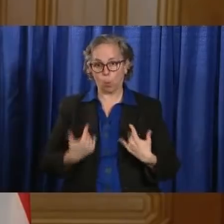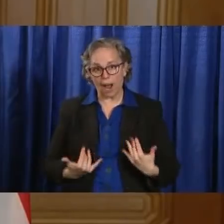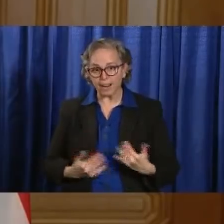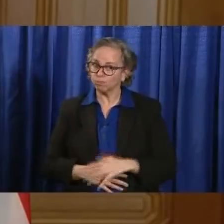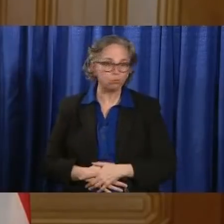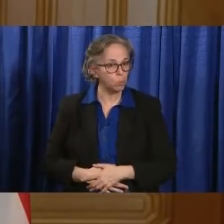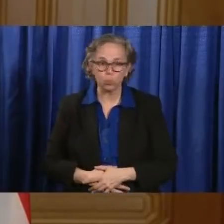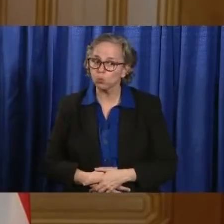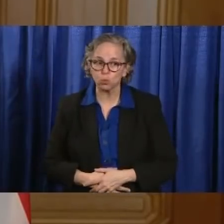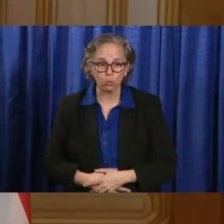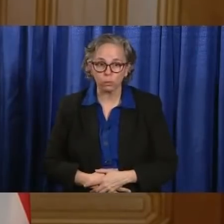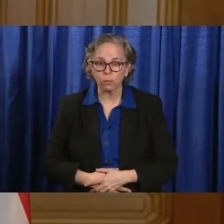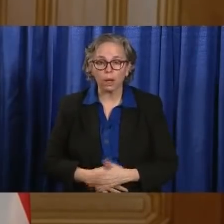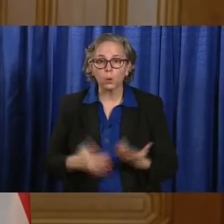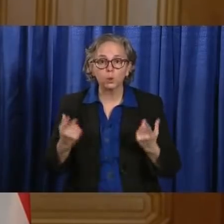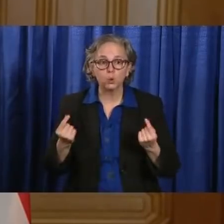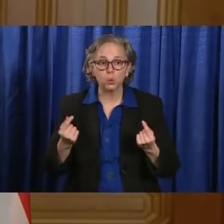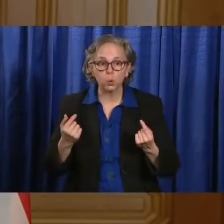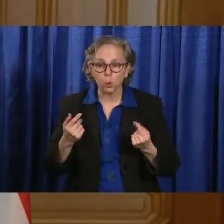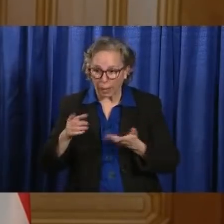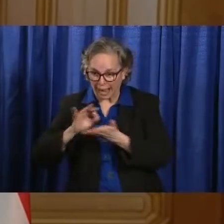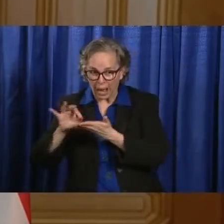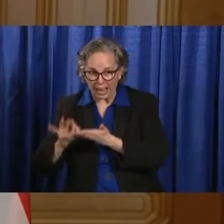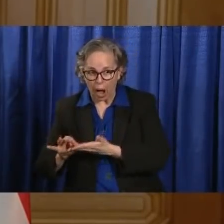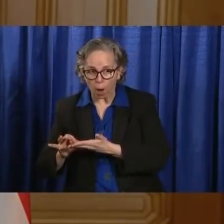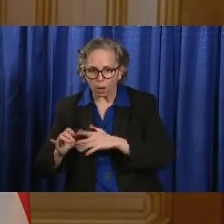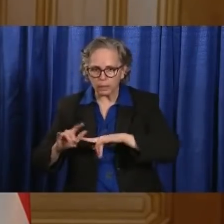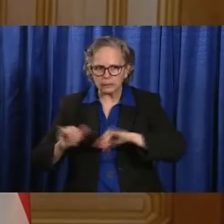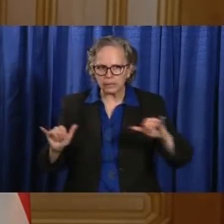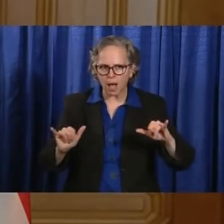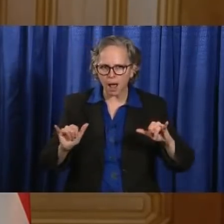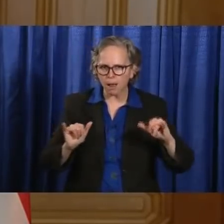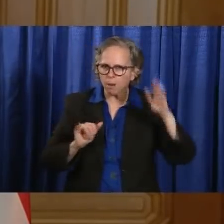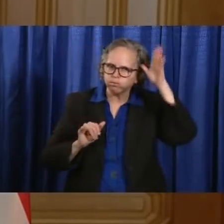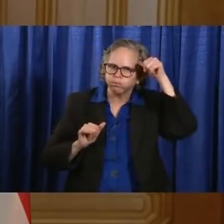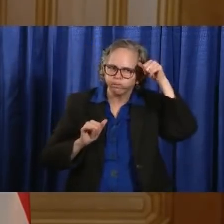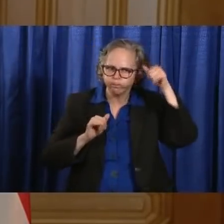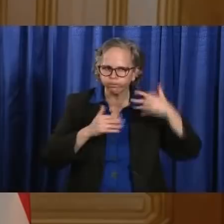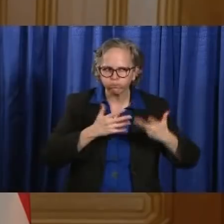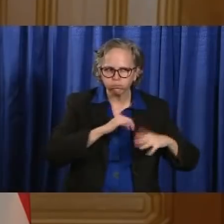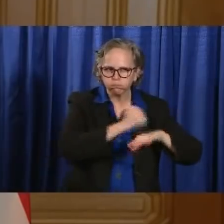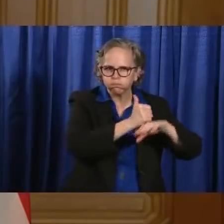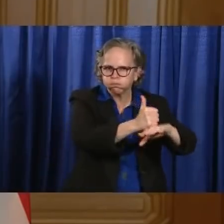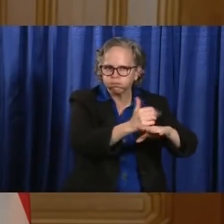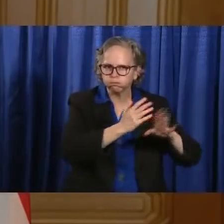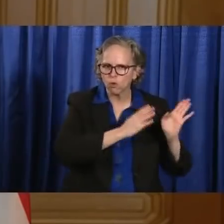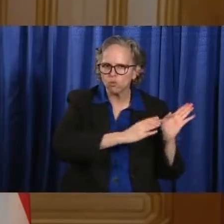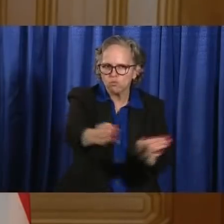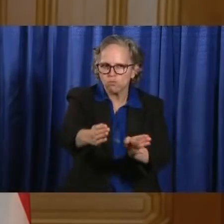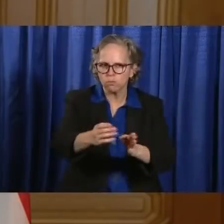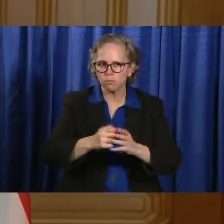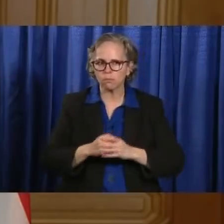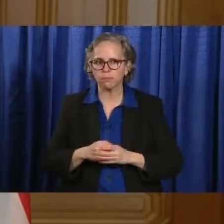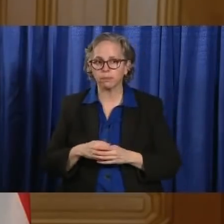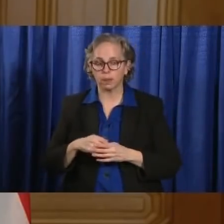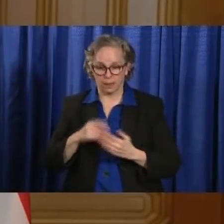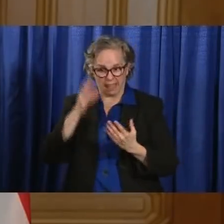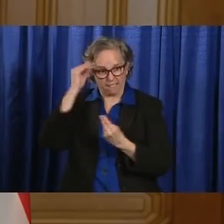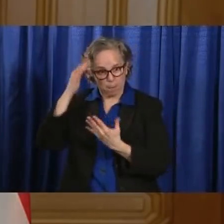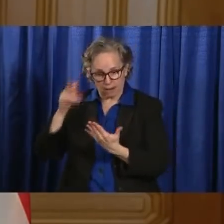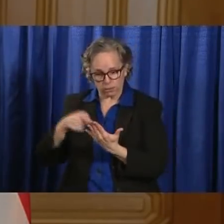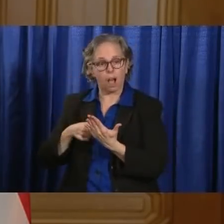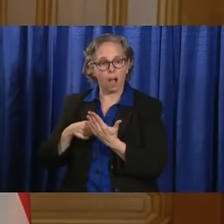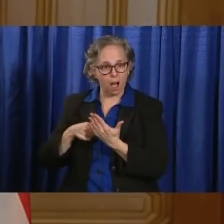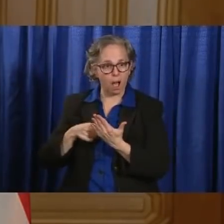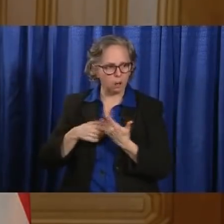inventory, we're pushing ahead. And when we get hard information about exactly when we expect